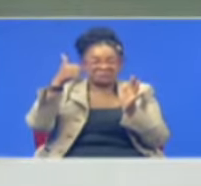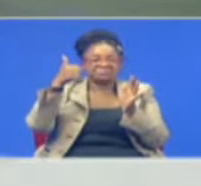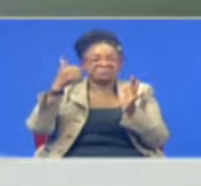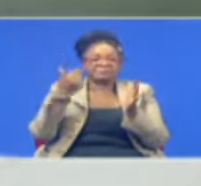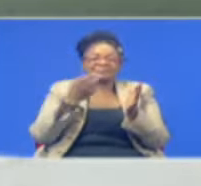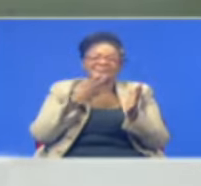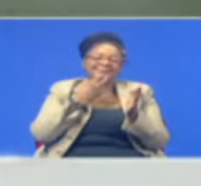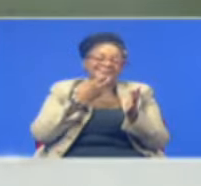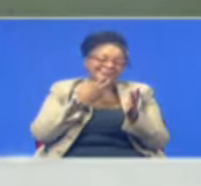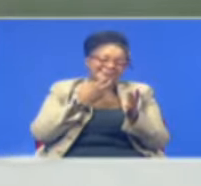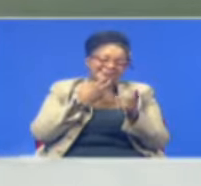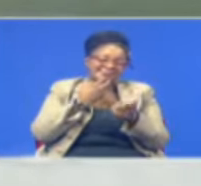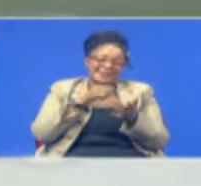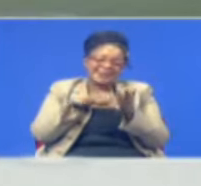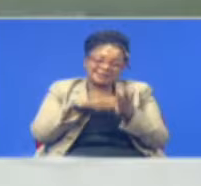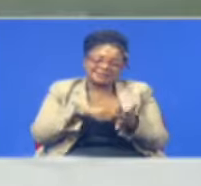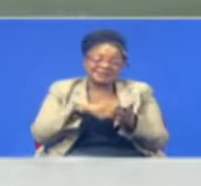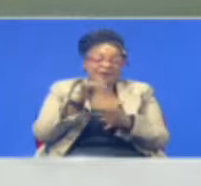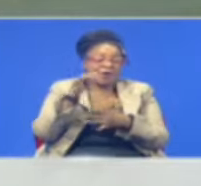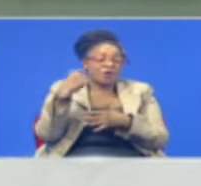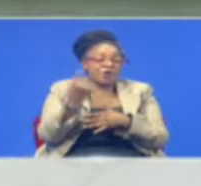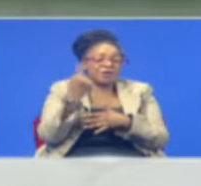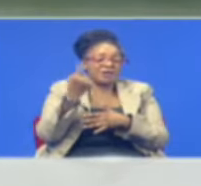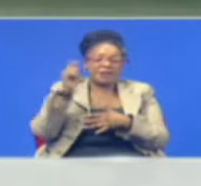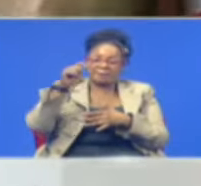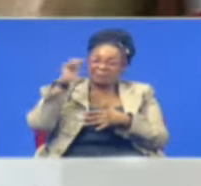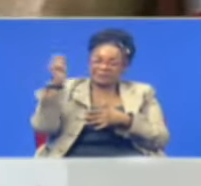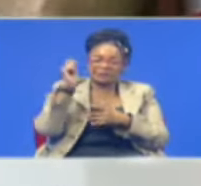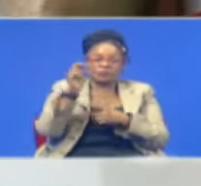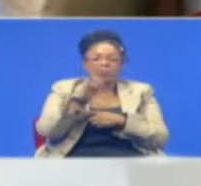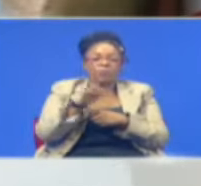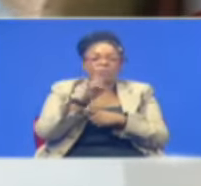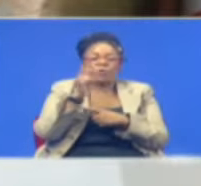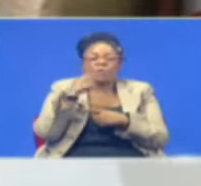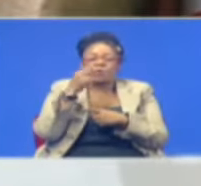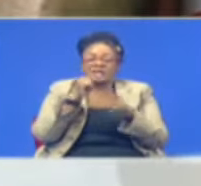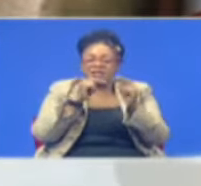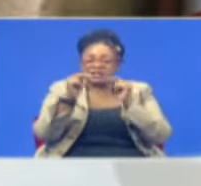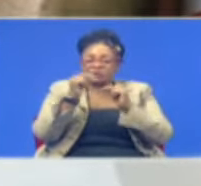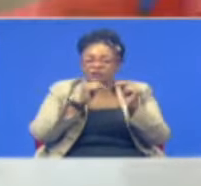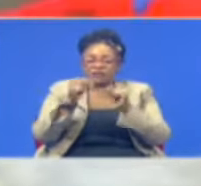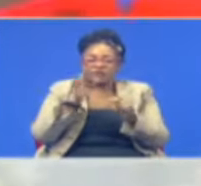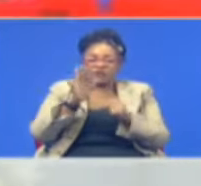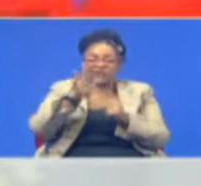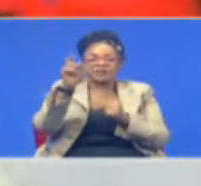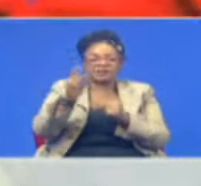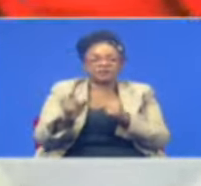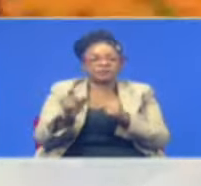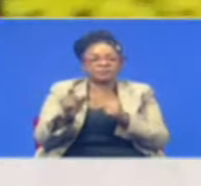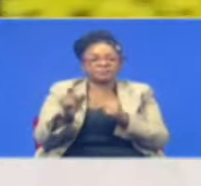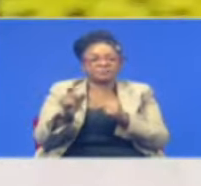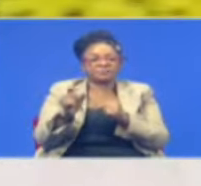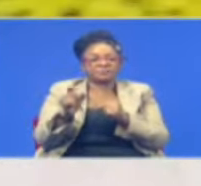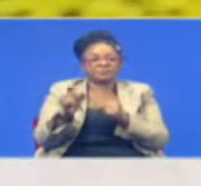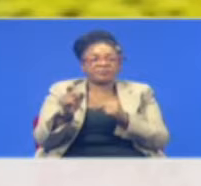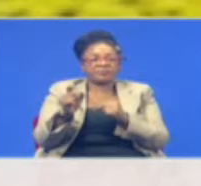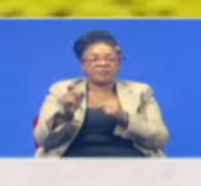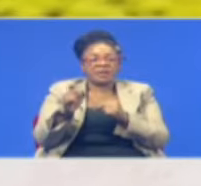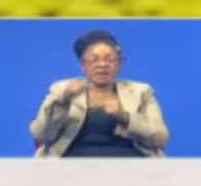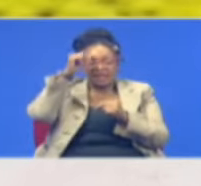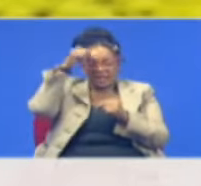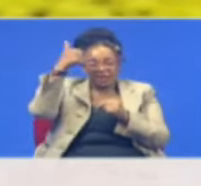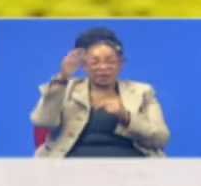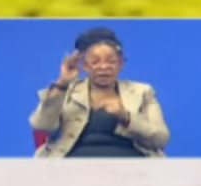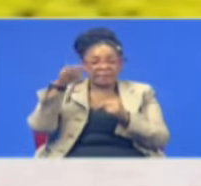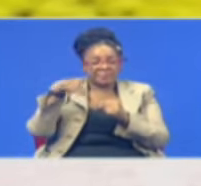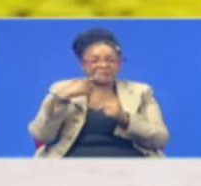the move, insisting it is only President Uhuru Kenyatta who will negotiate on behalf of the region. In fact, Kieleweke MPs say